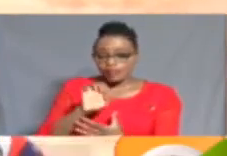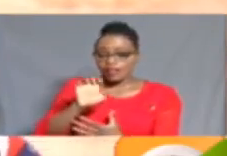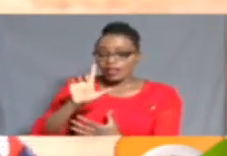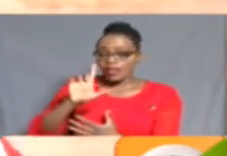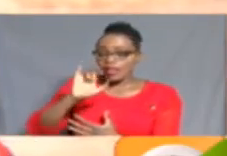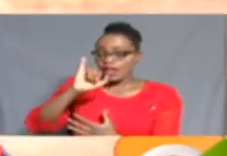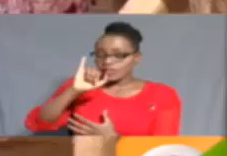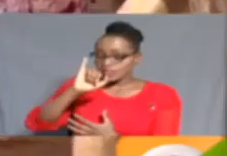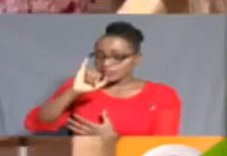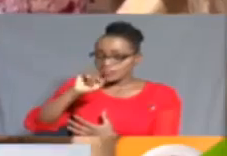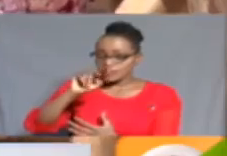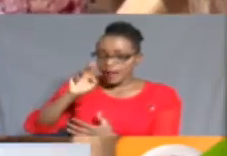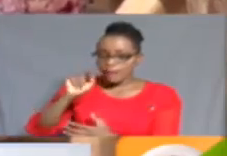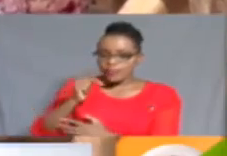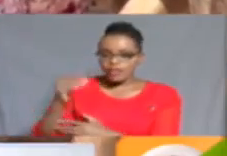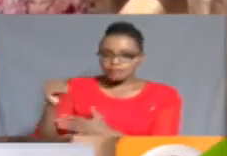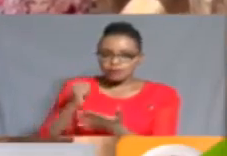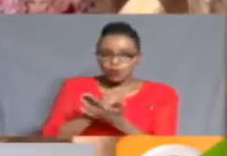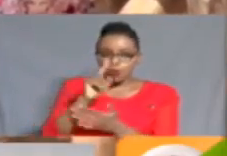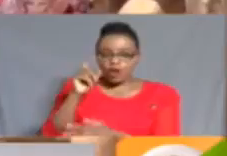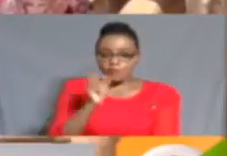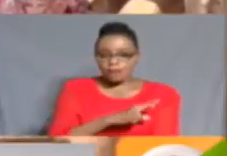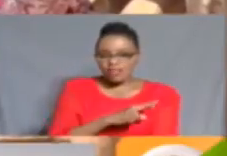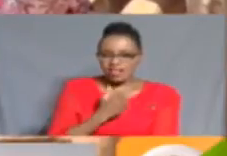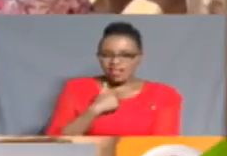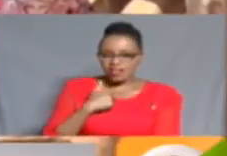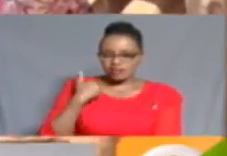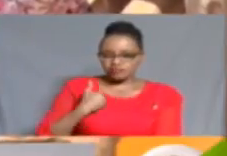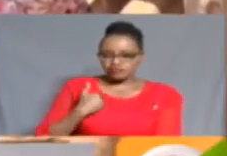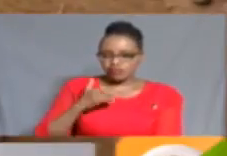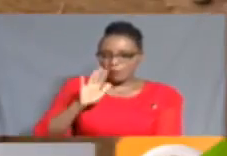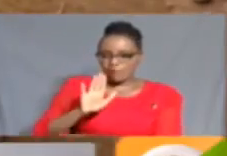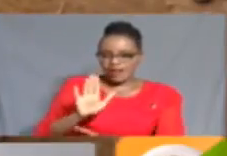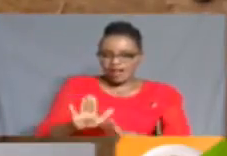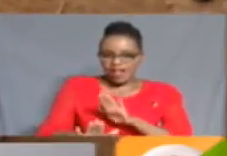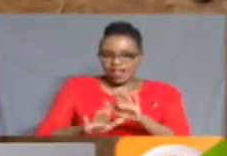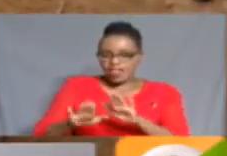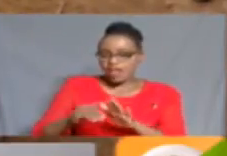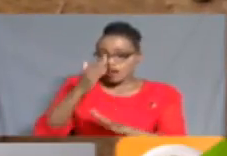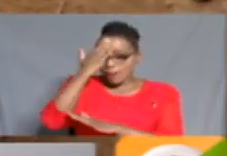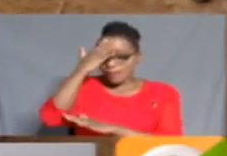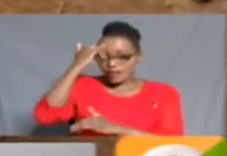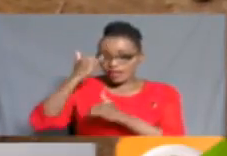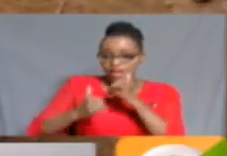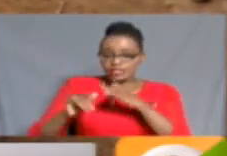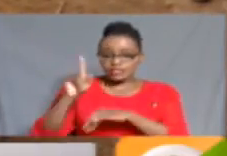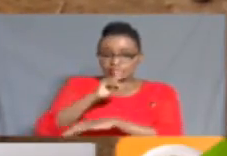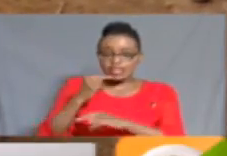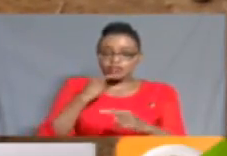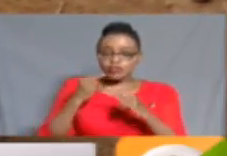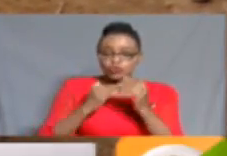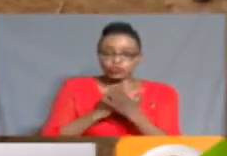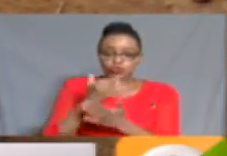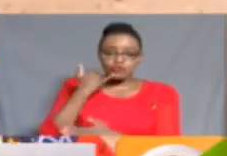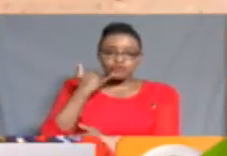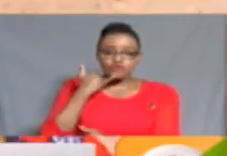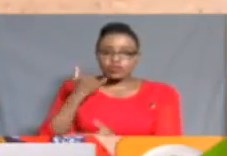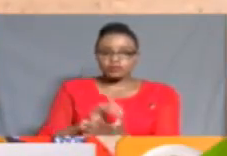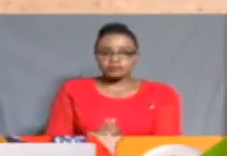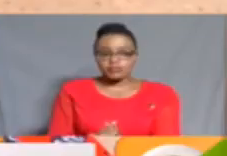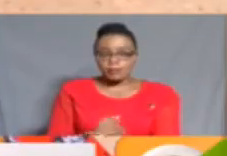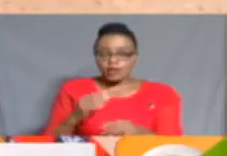Elizabeth's husband had been admitted here for 1 month following a surgery on his leg. Monday was the last day they spoke on phone, she says.